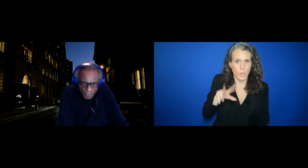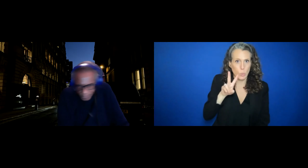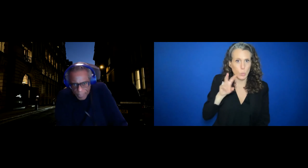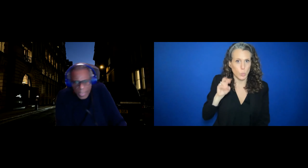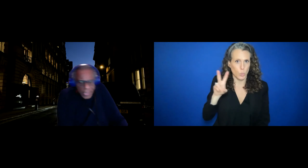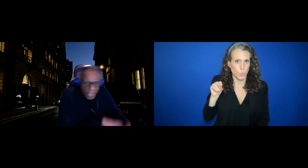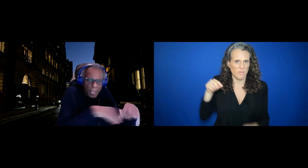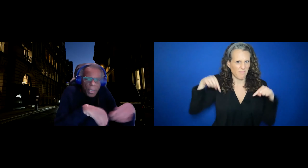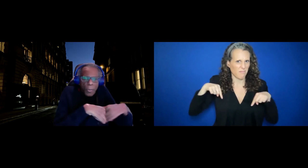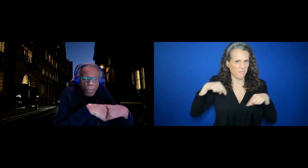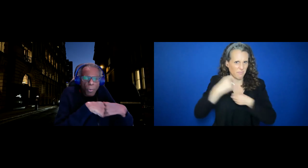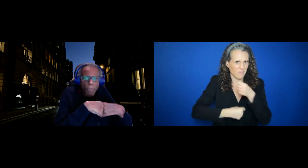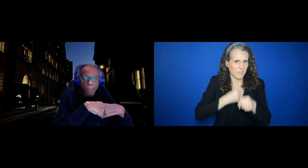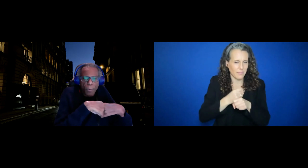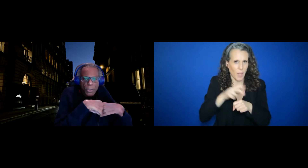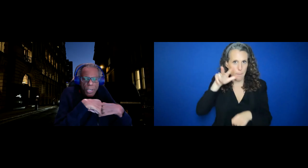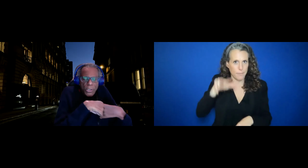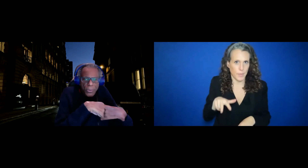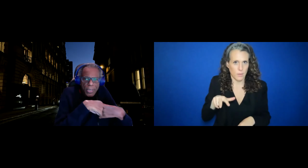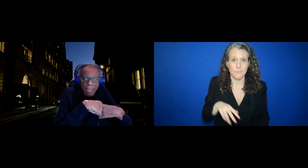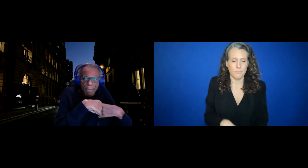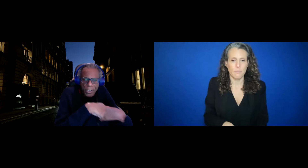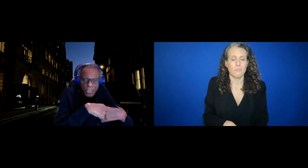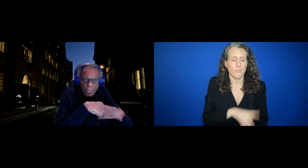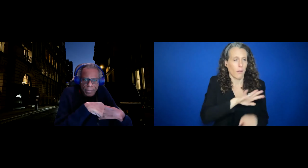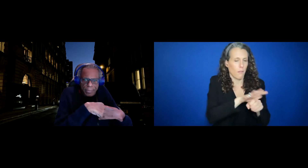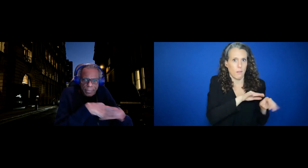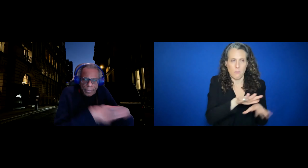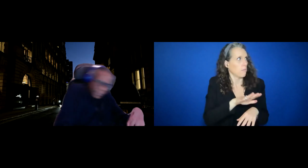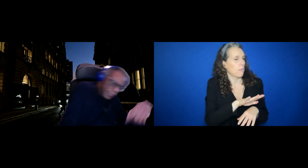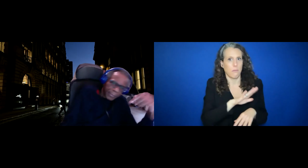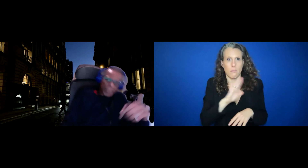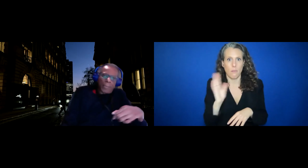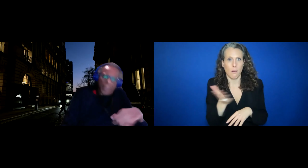2020. Suddenly, we were all forced to communicate virtually.